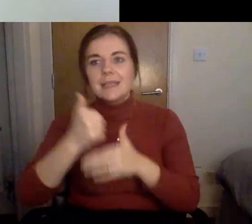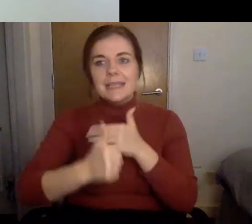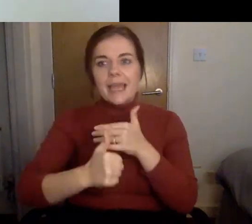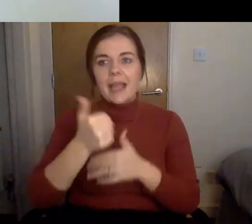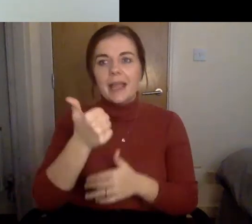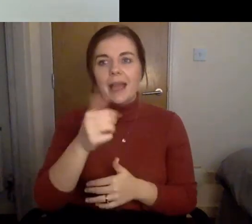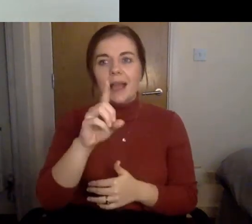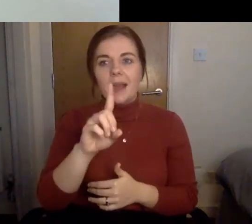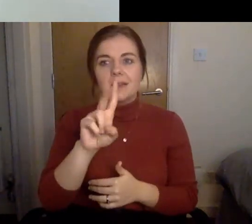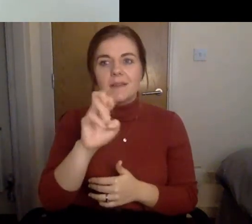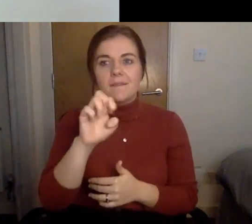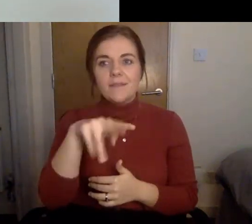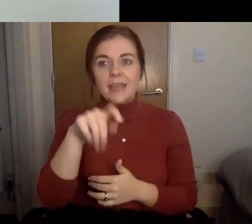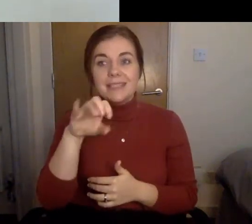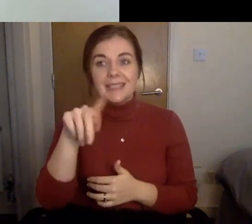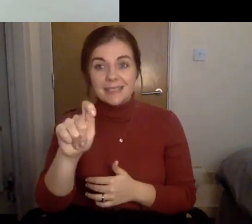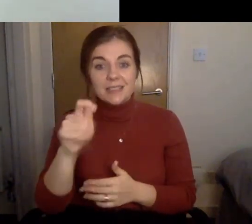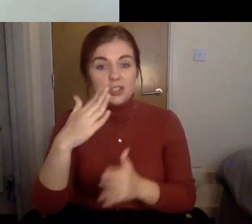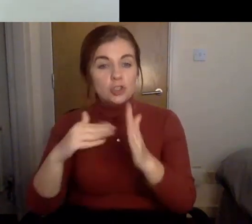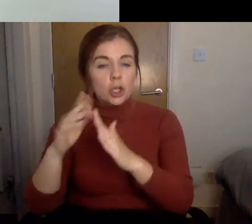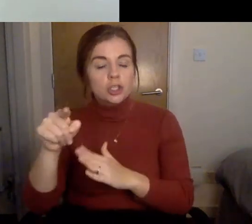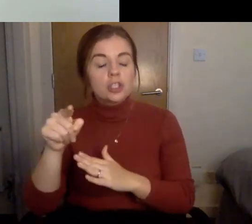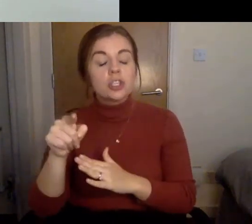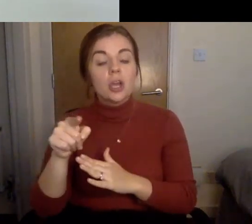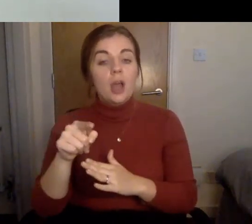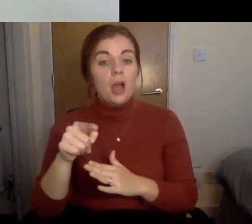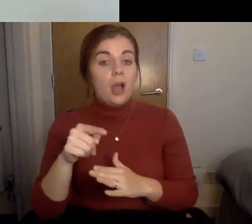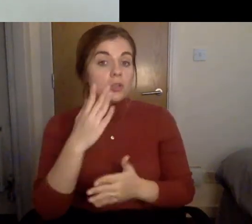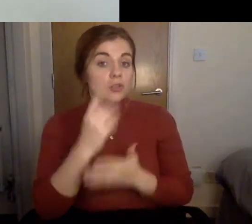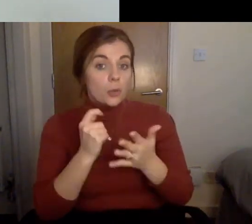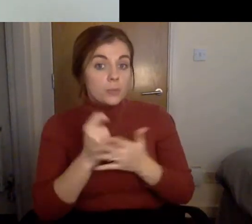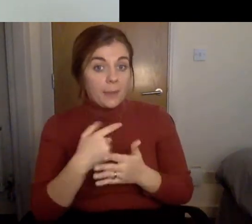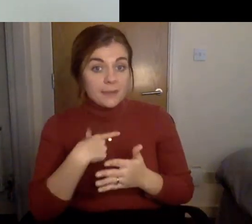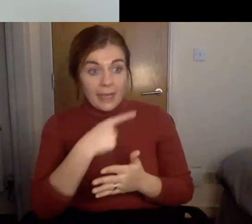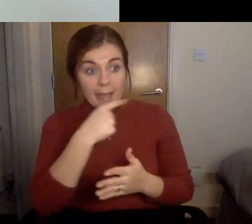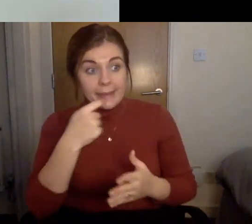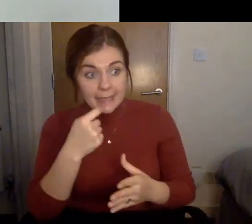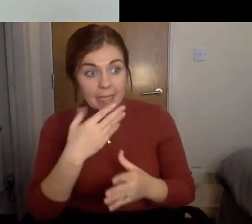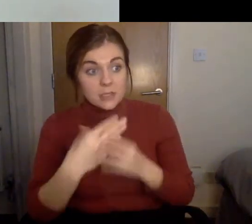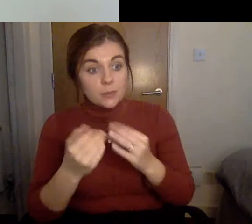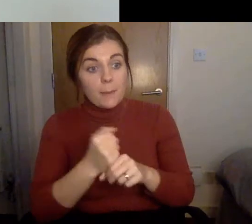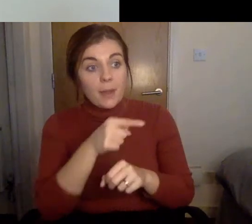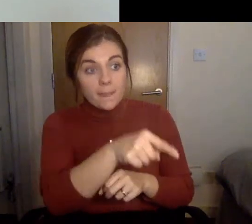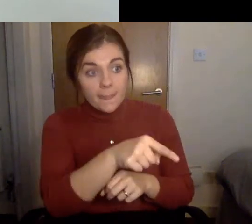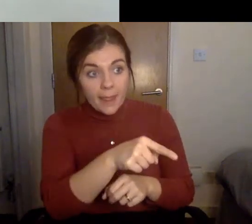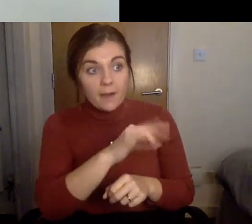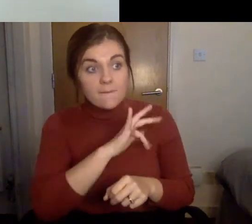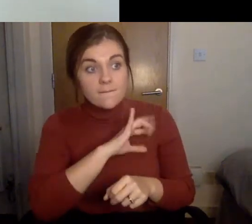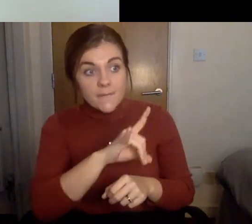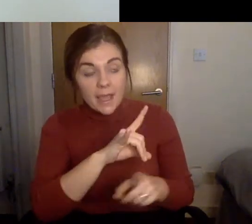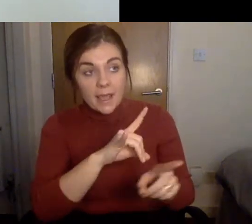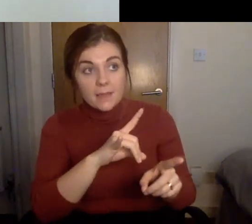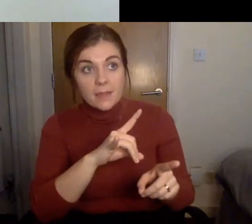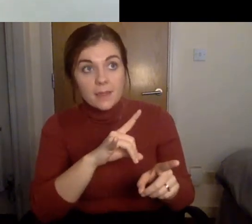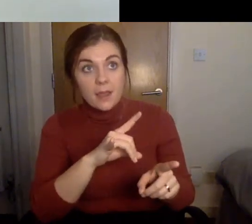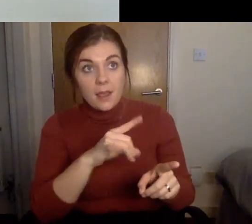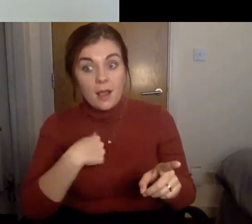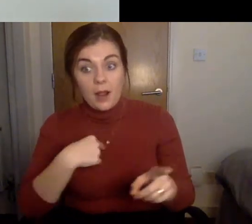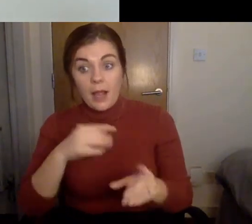but certainly that there will be a different perspective to their own given faith tradition. And sometimes they take me up